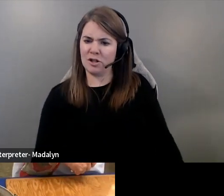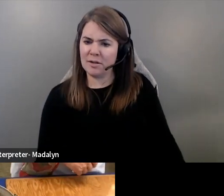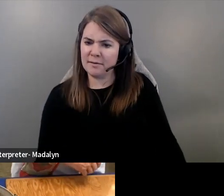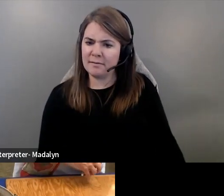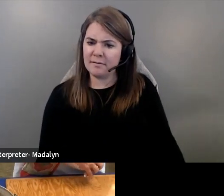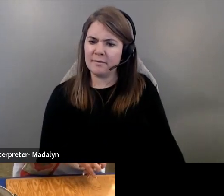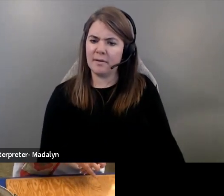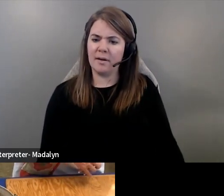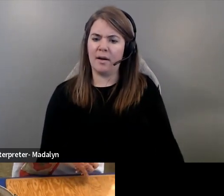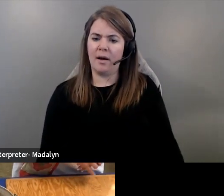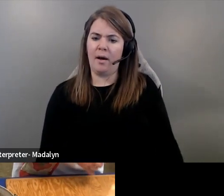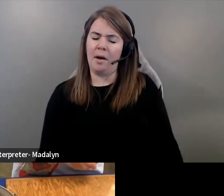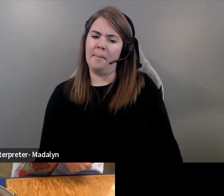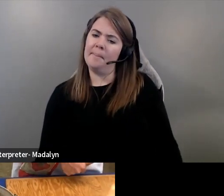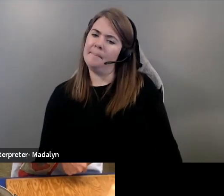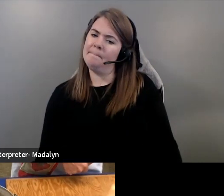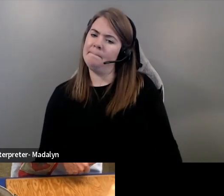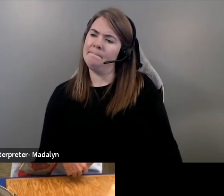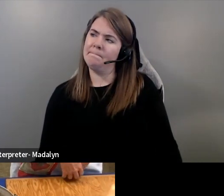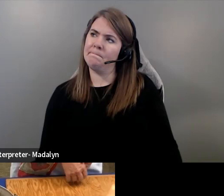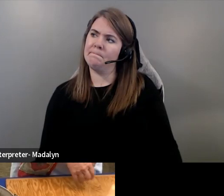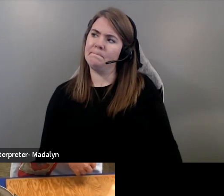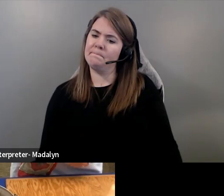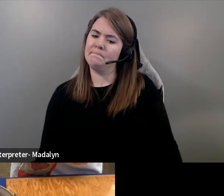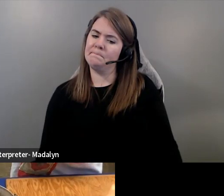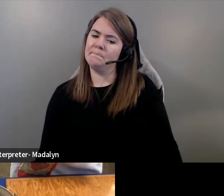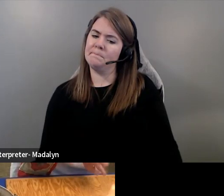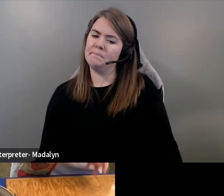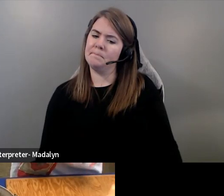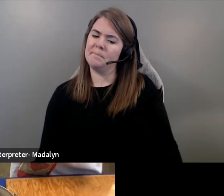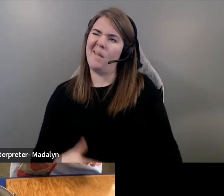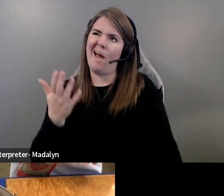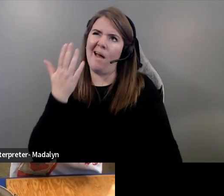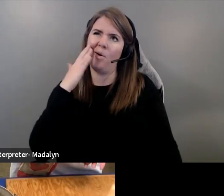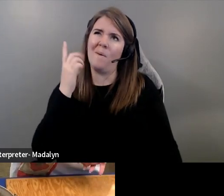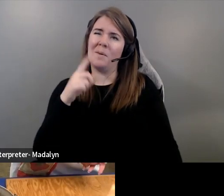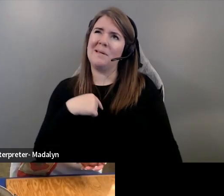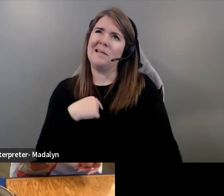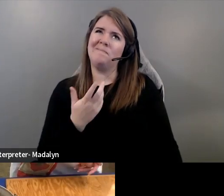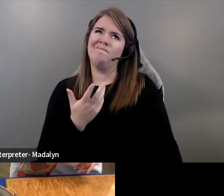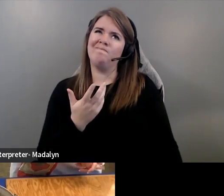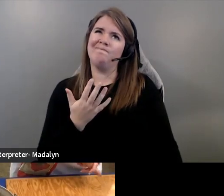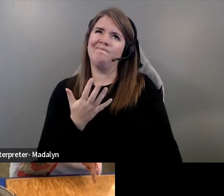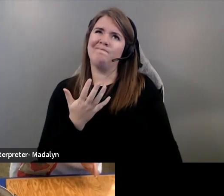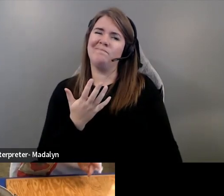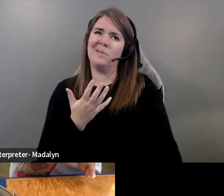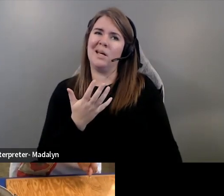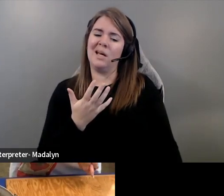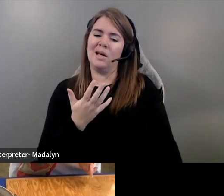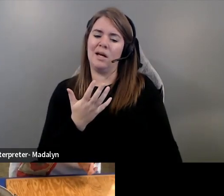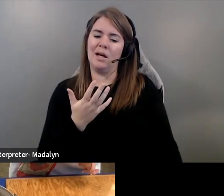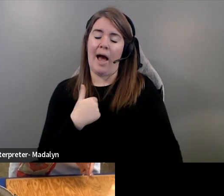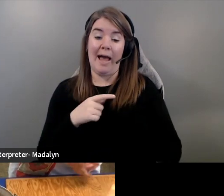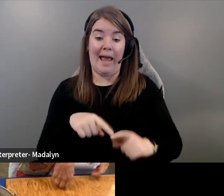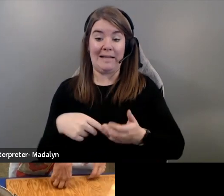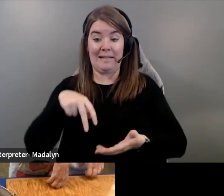What are some, I know for me, I can't stand it all. So when